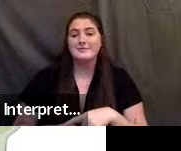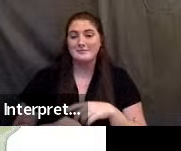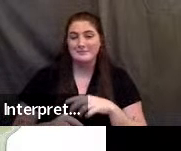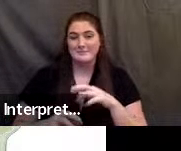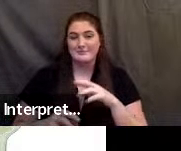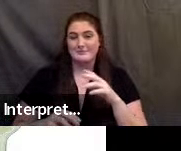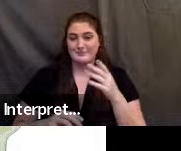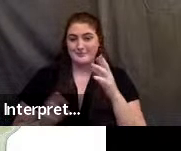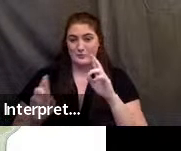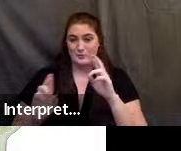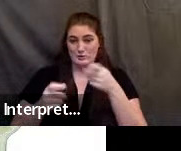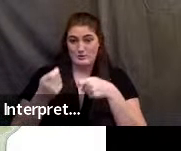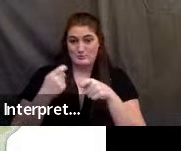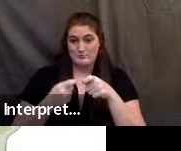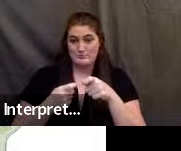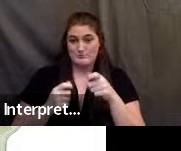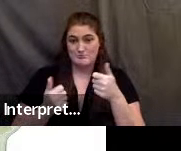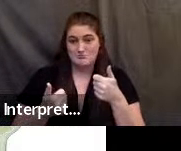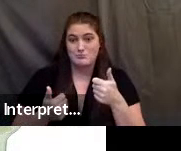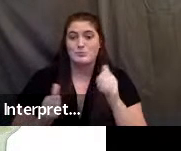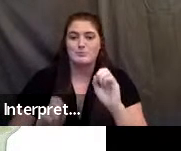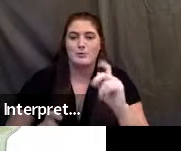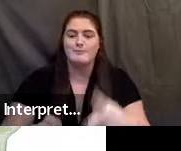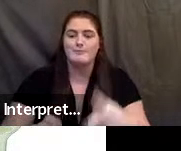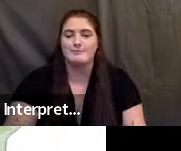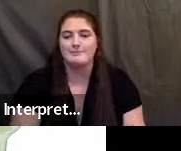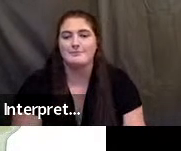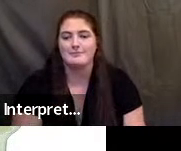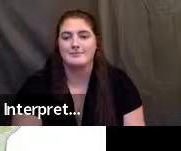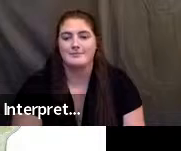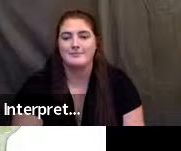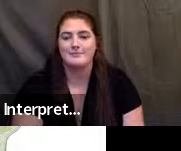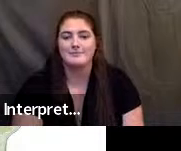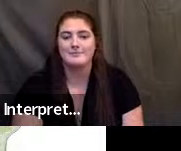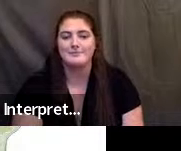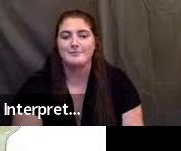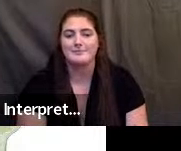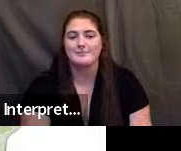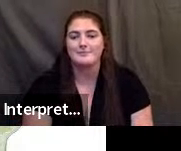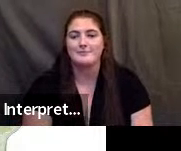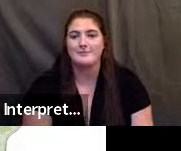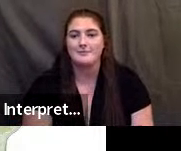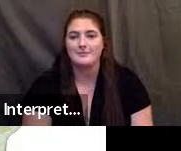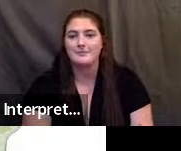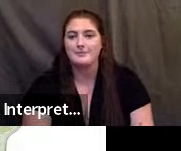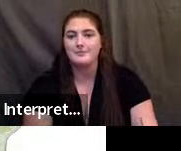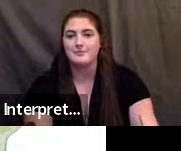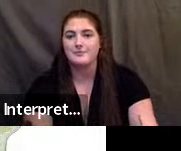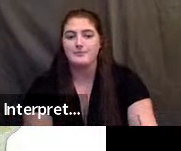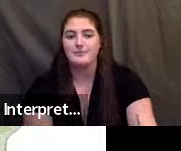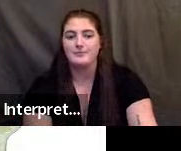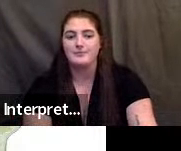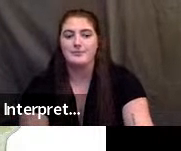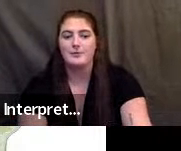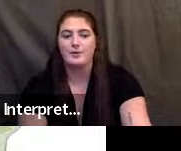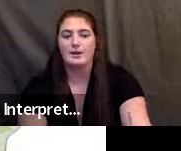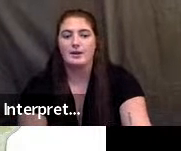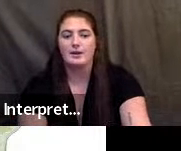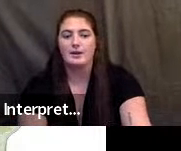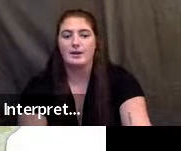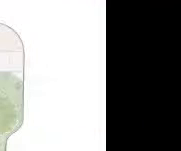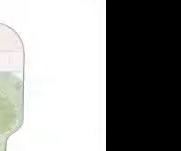had that sort of like trapezoidal thing in the lower part. If you wrapped it around there,